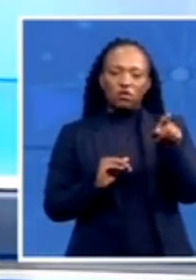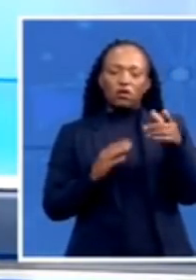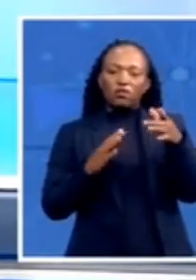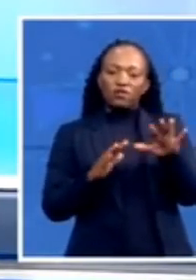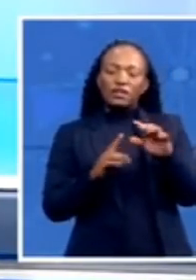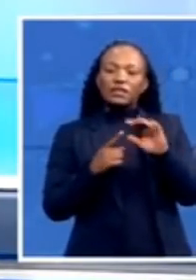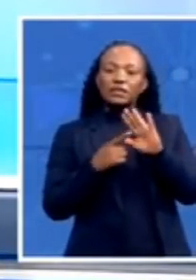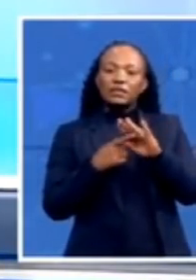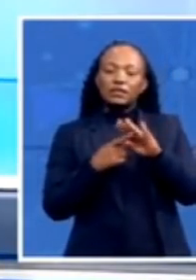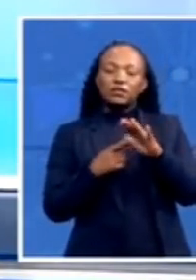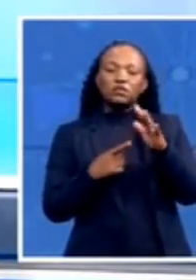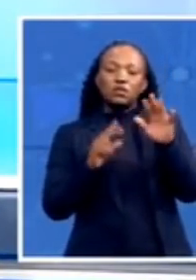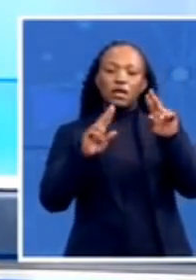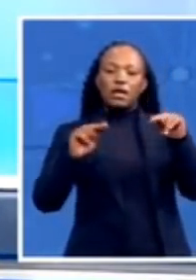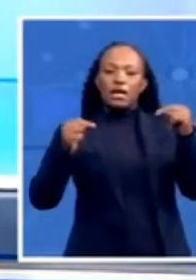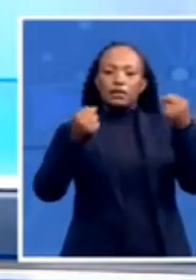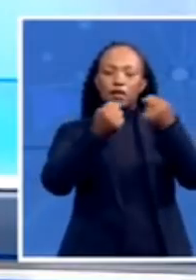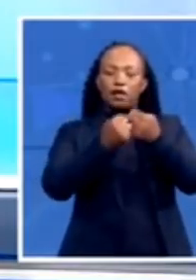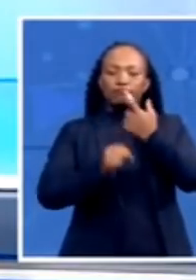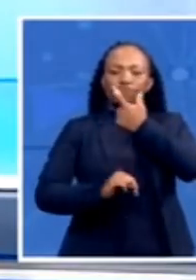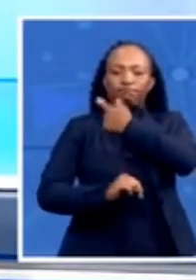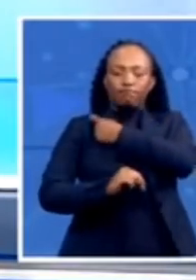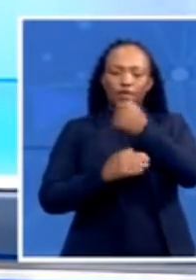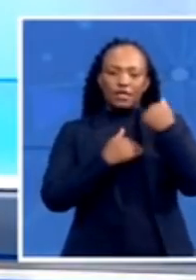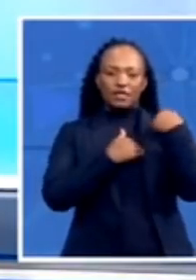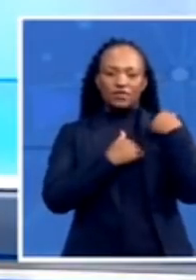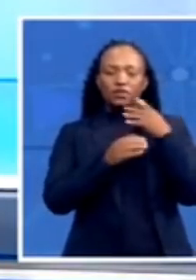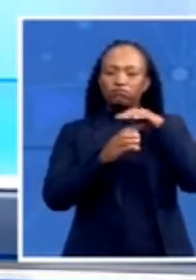Expert Committee were amongst the speakers.